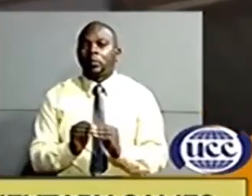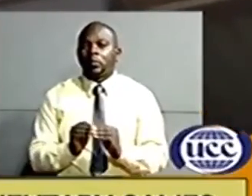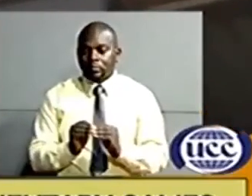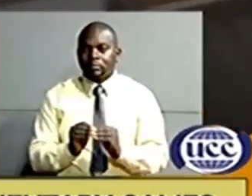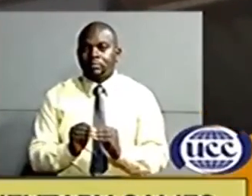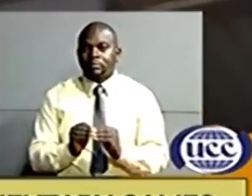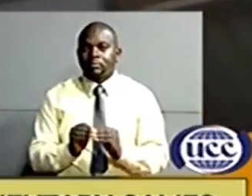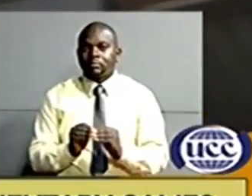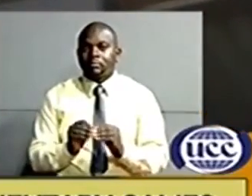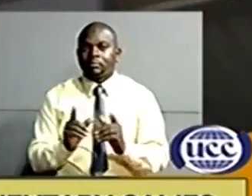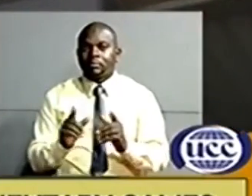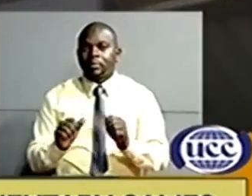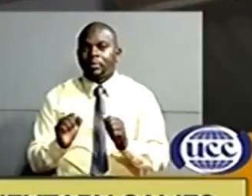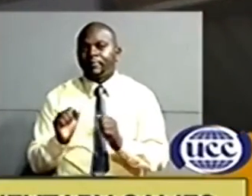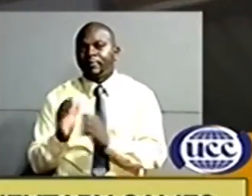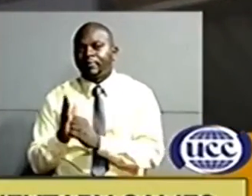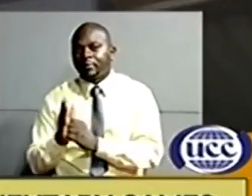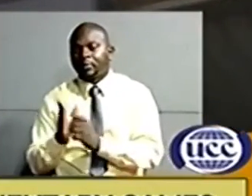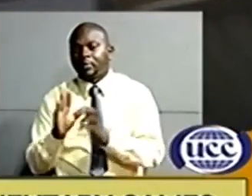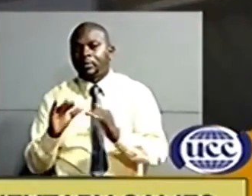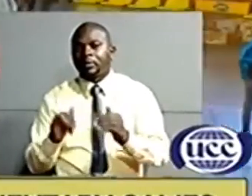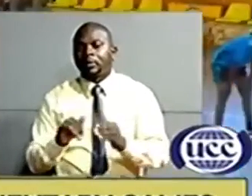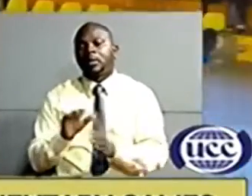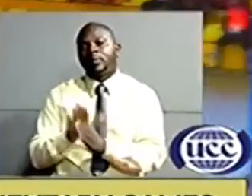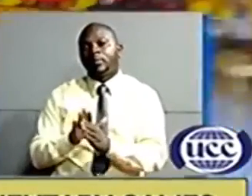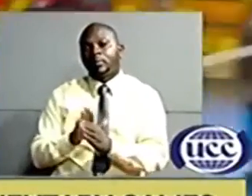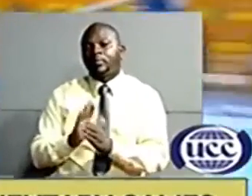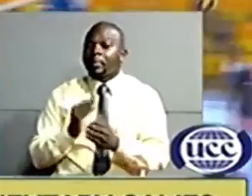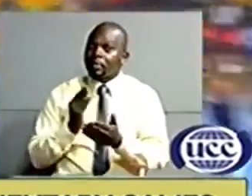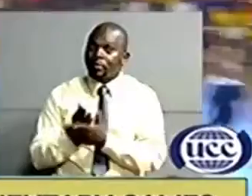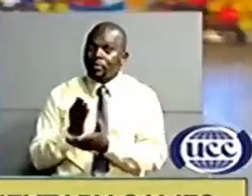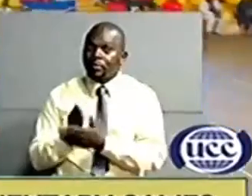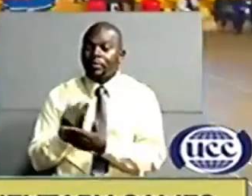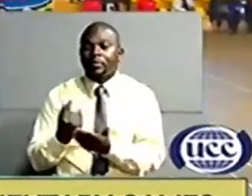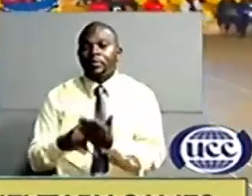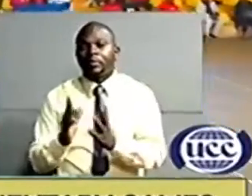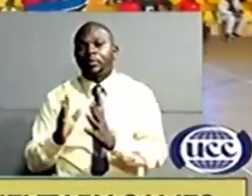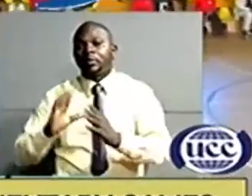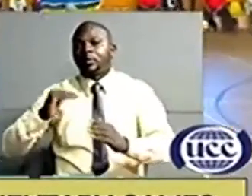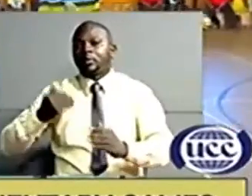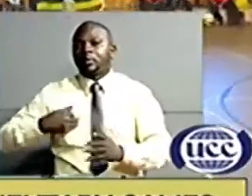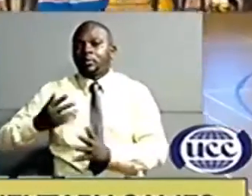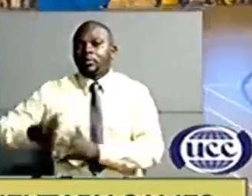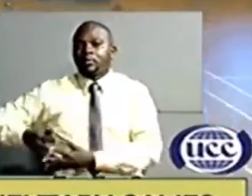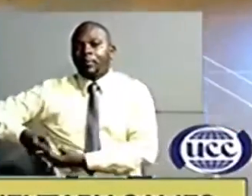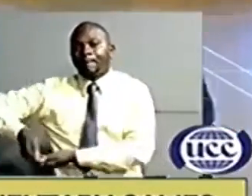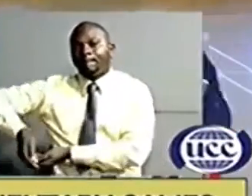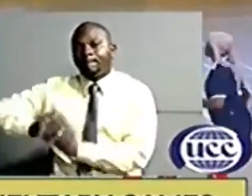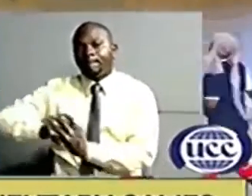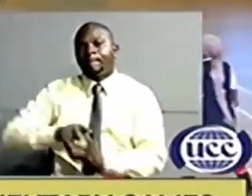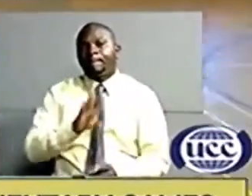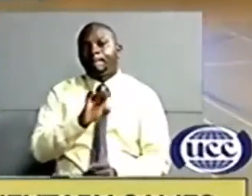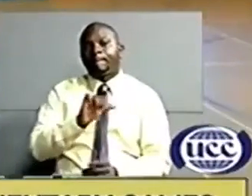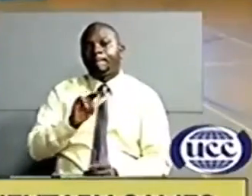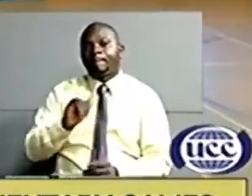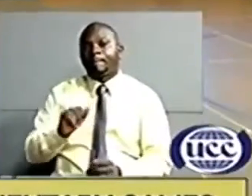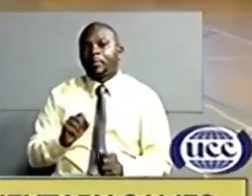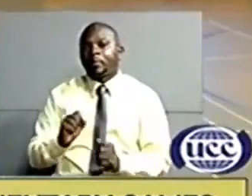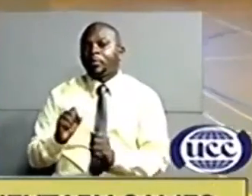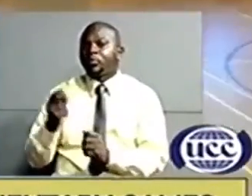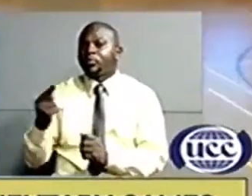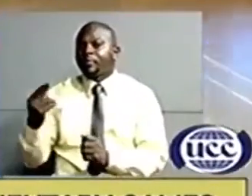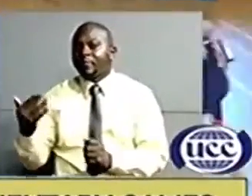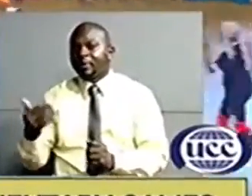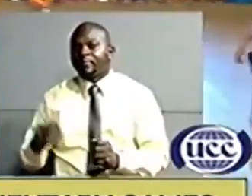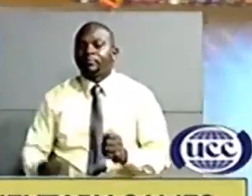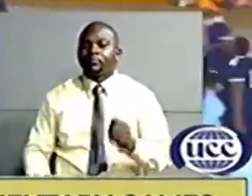a comfortable 15-10. A slow but sure Ugandan volleyball women's side beat Eala 25-12 in the first set, lost